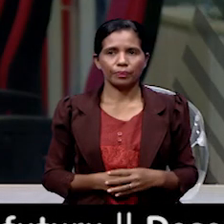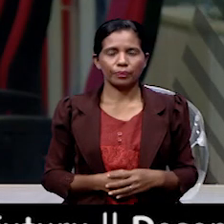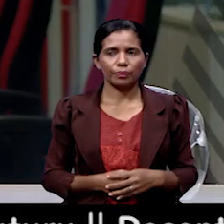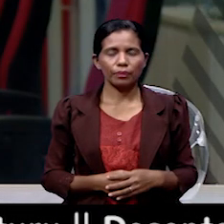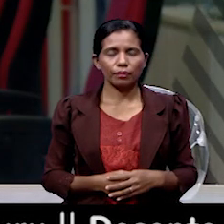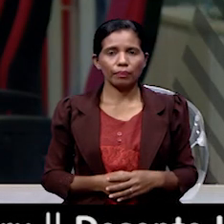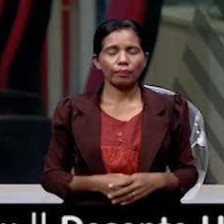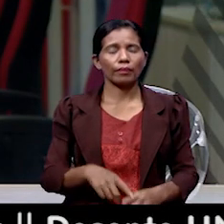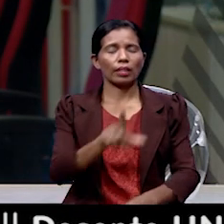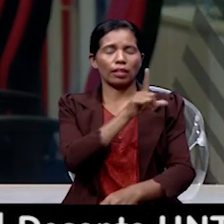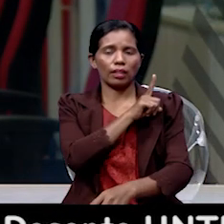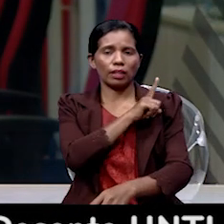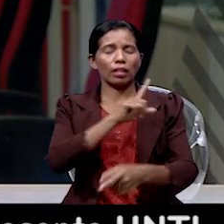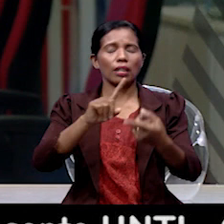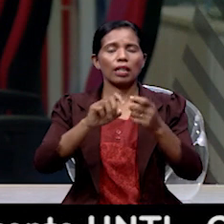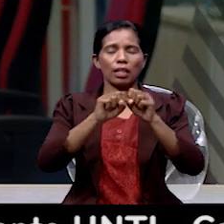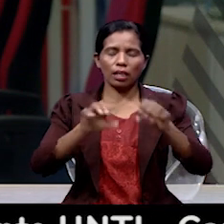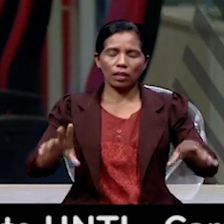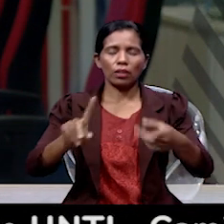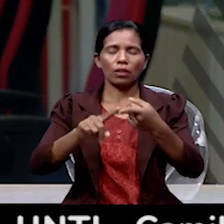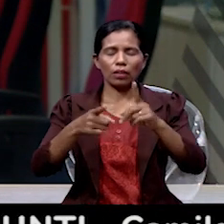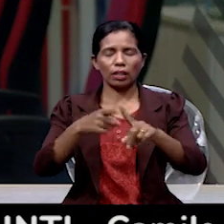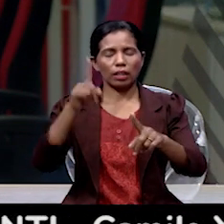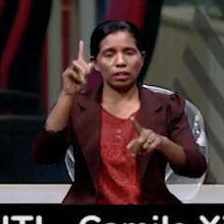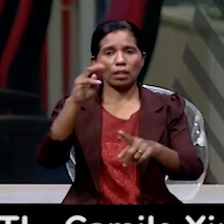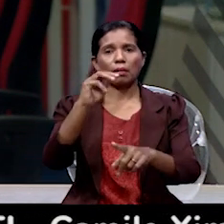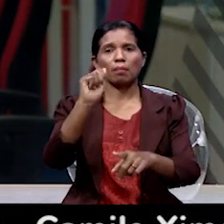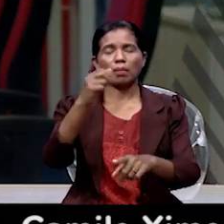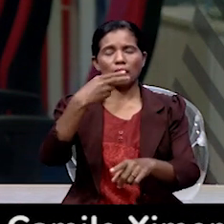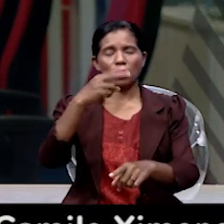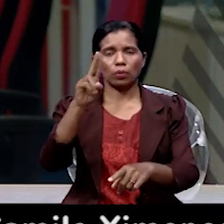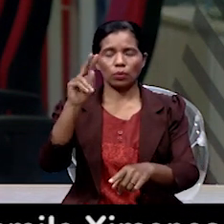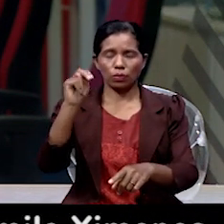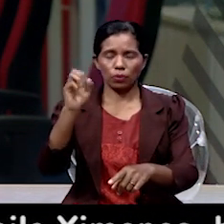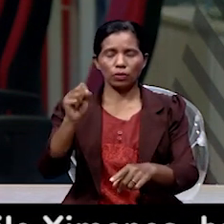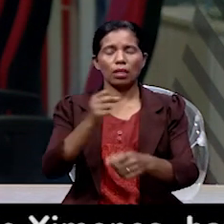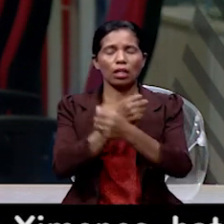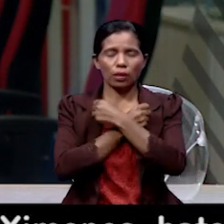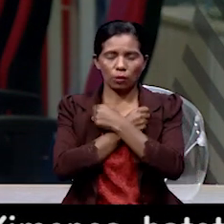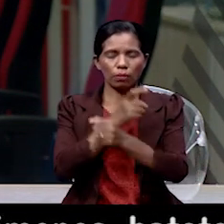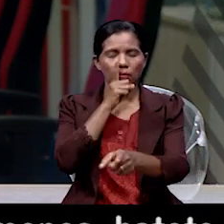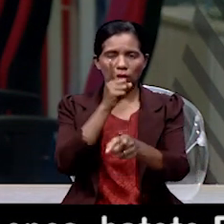Lere Anan Timur lakon ni kolega diak Ma’Huno BuKar Karathayano ni behadomi tebes ni rai Timur Leste.